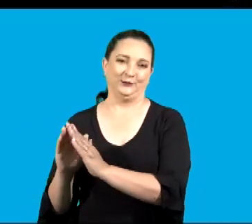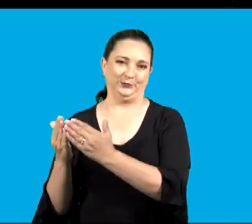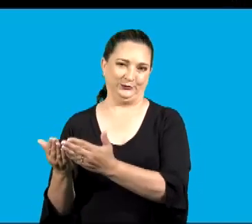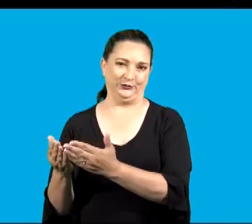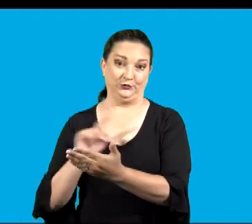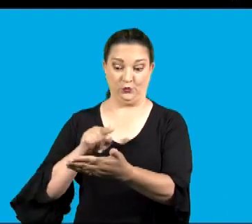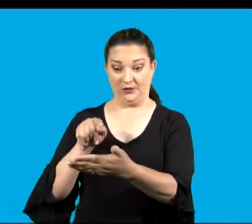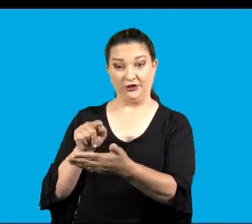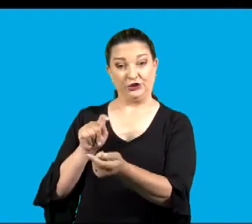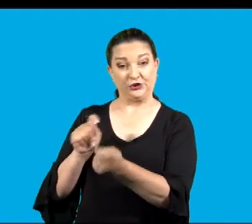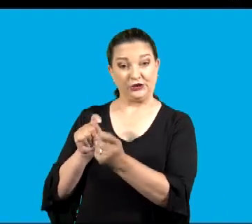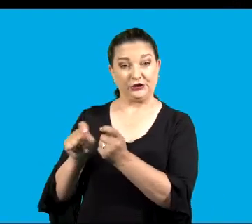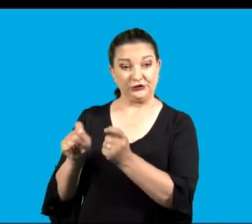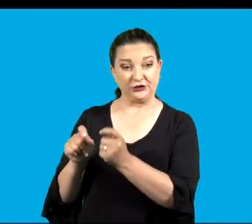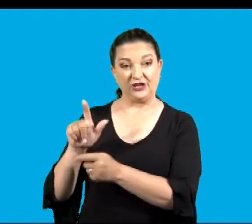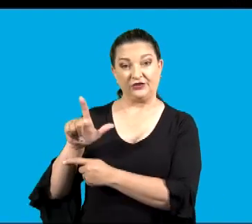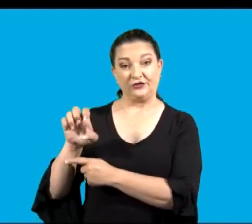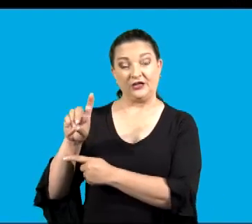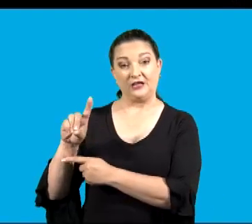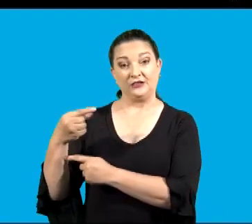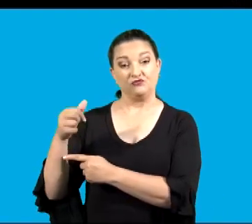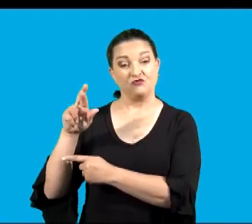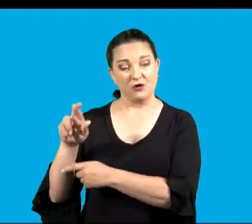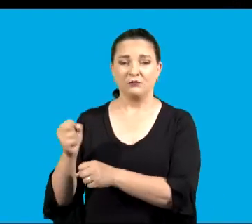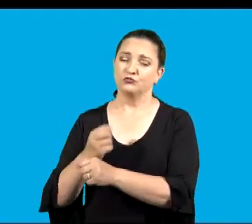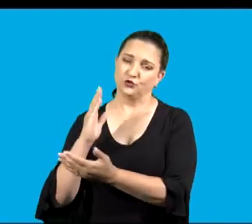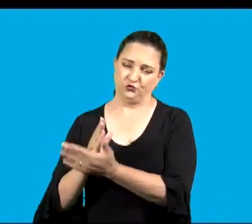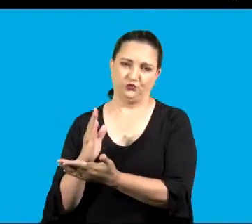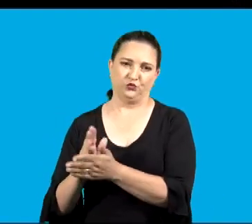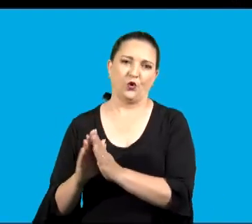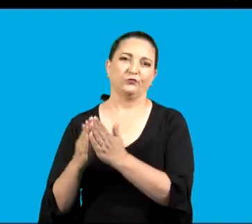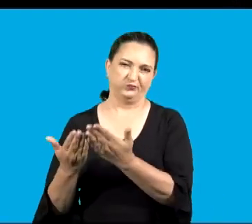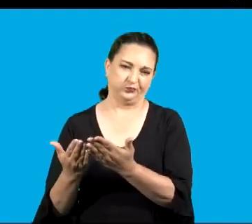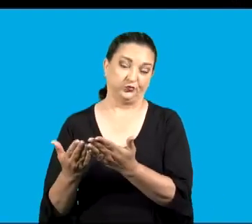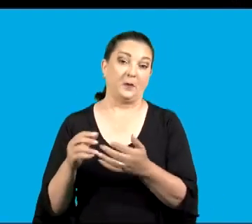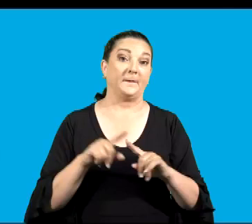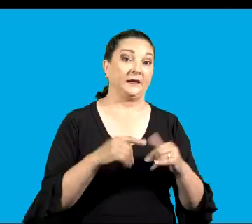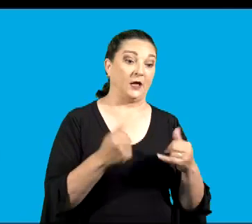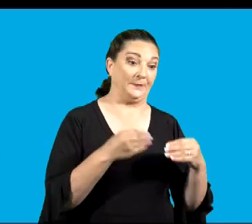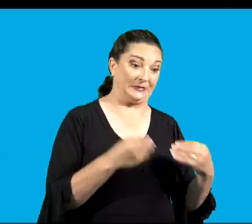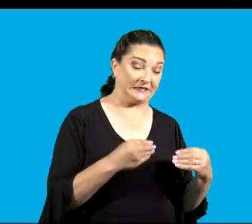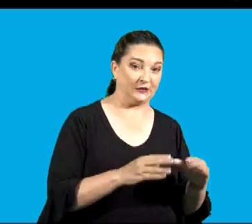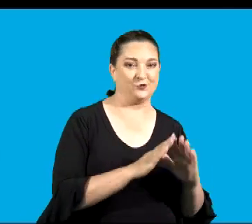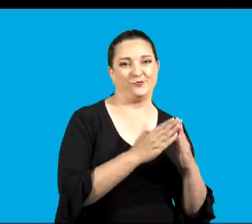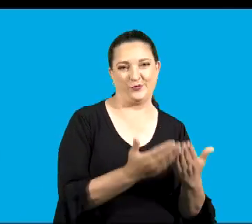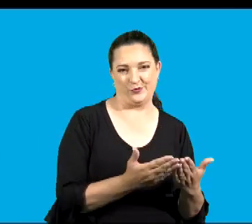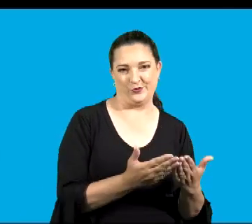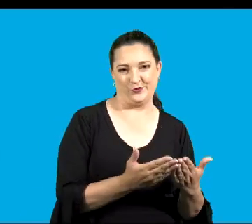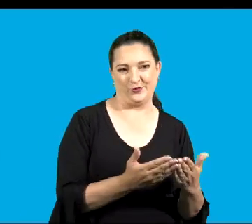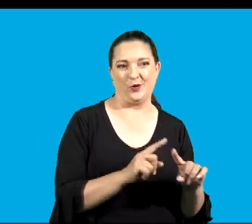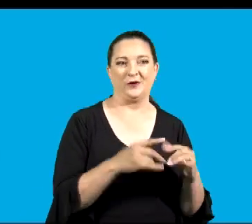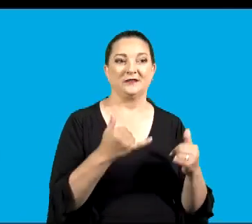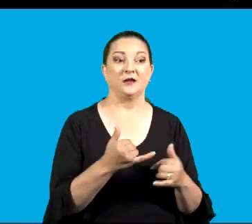the changes to the creditors ledger account of Lewis Wholesalers in the books of Money Supermarket and the statement of